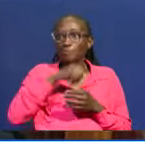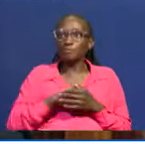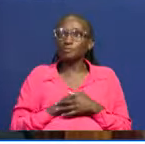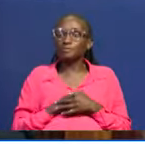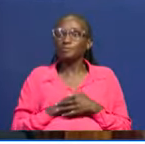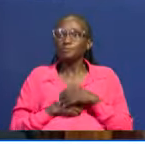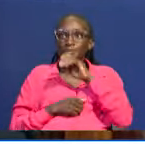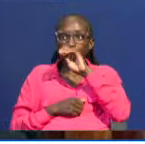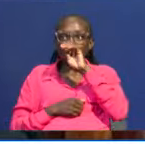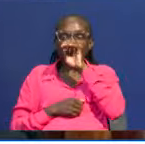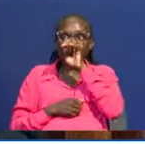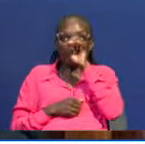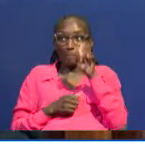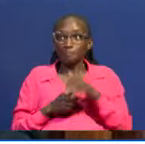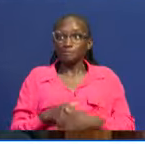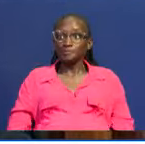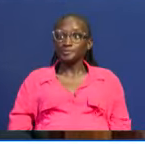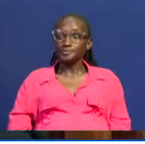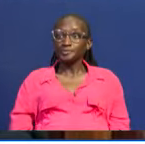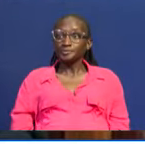process in secrecy.